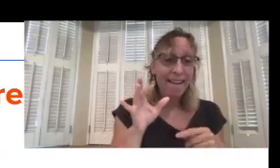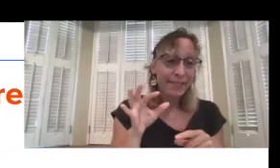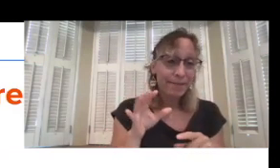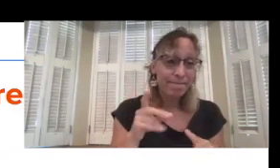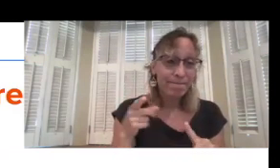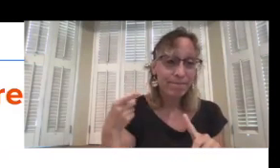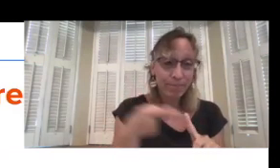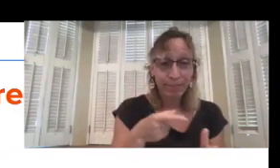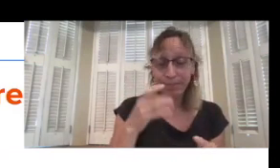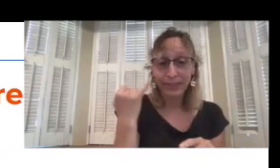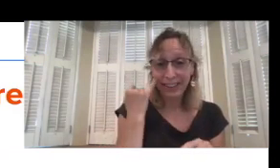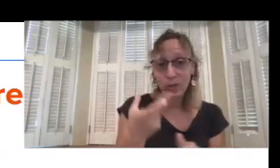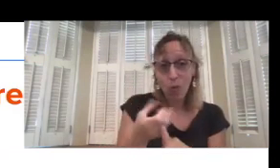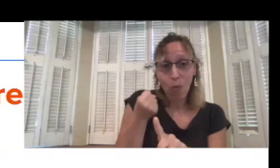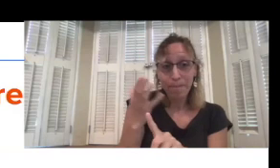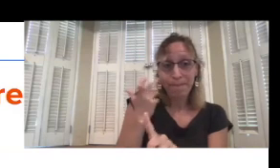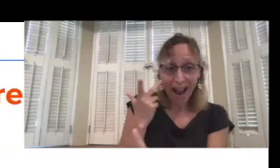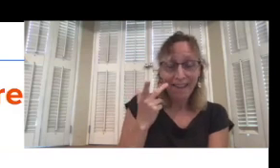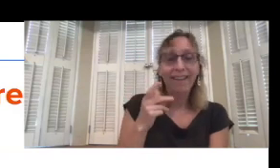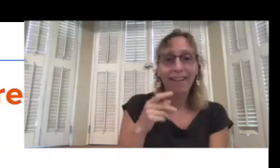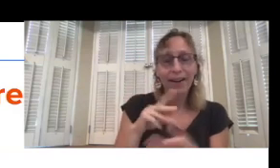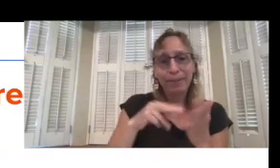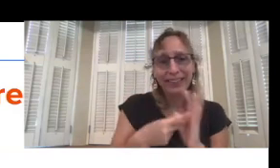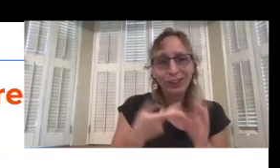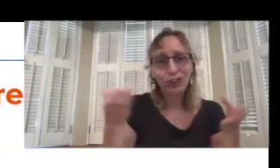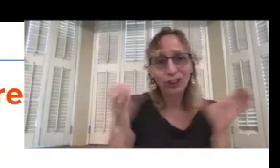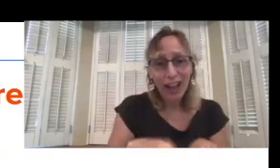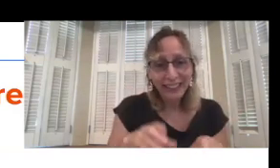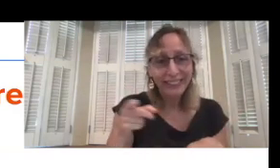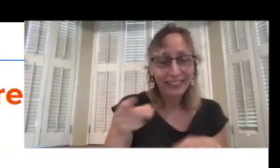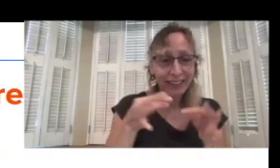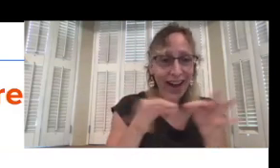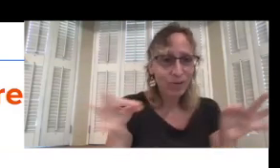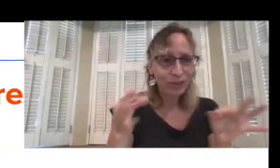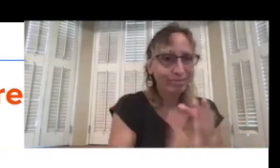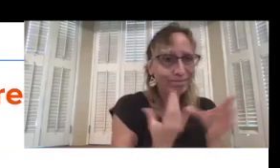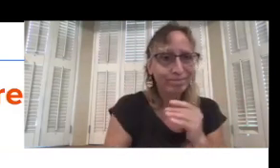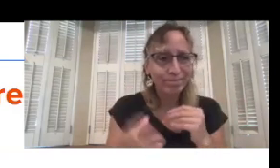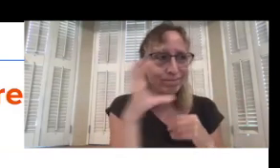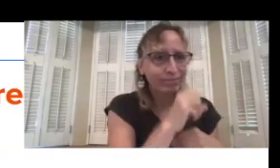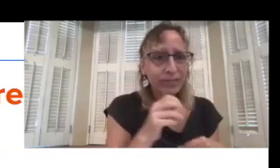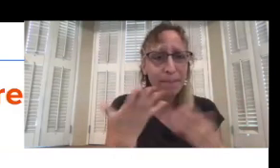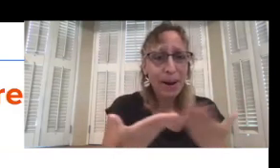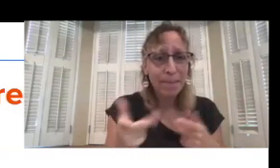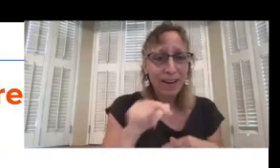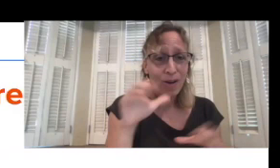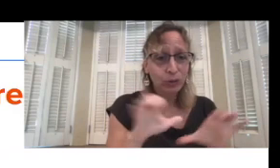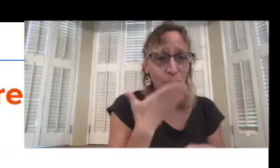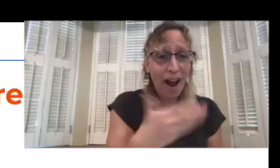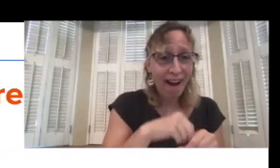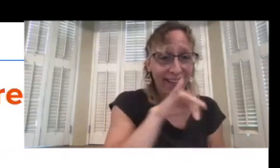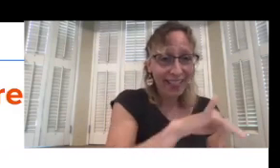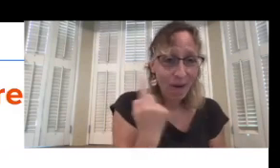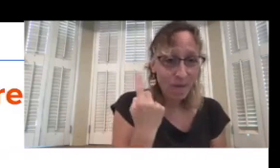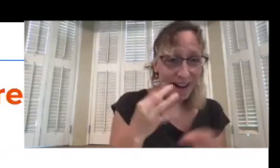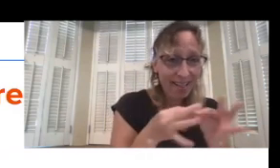language learn to speak better and do better in school. If we hold back a language, the chance of language